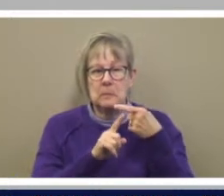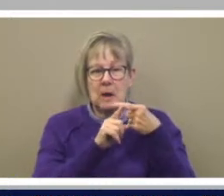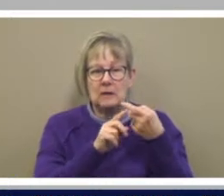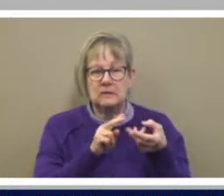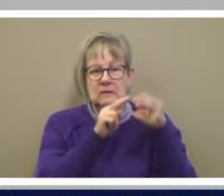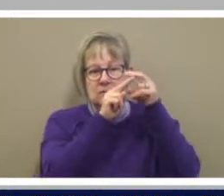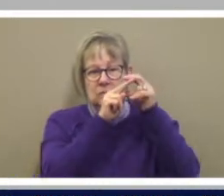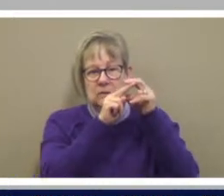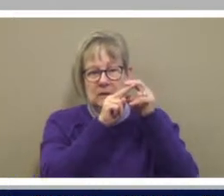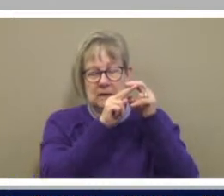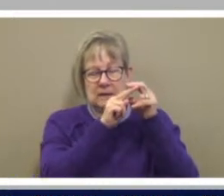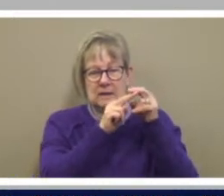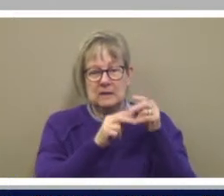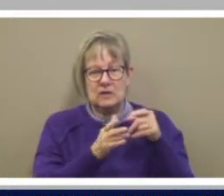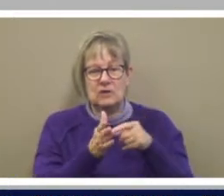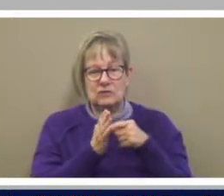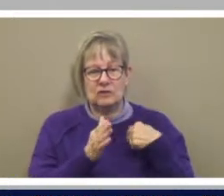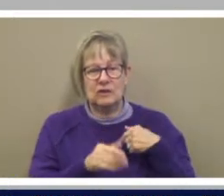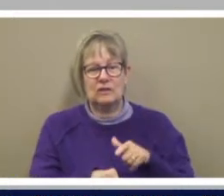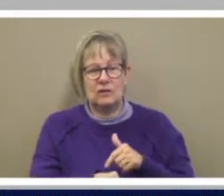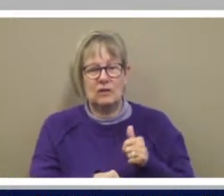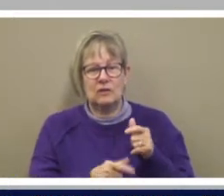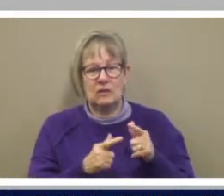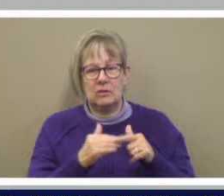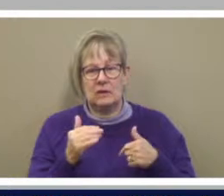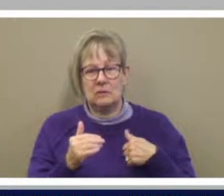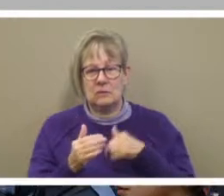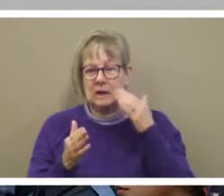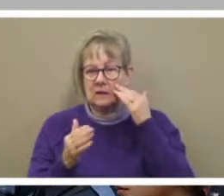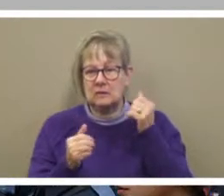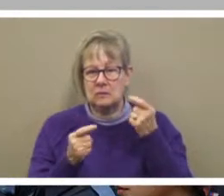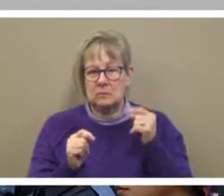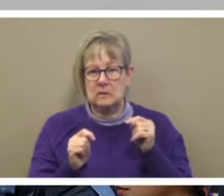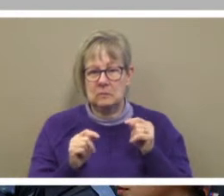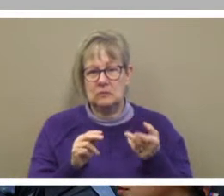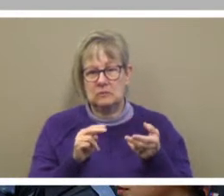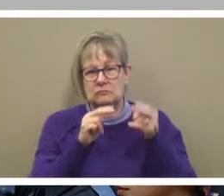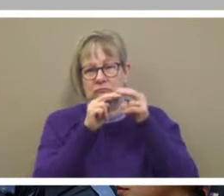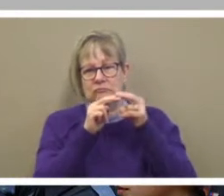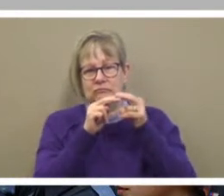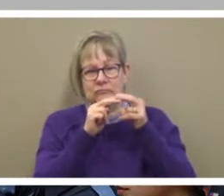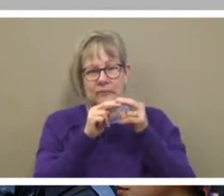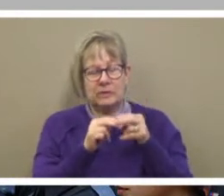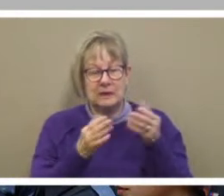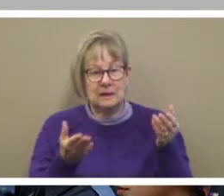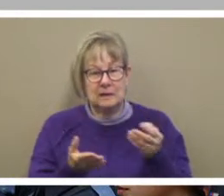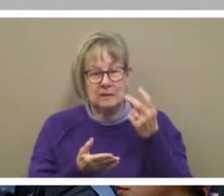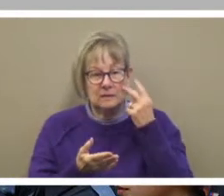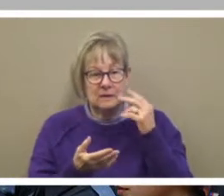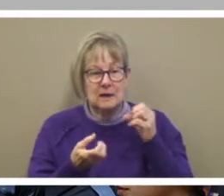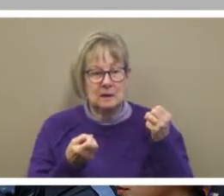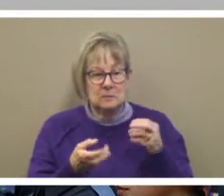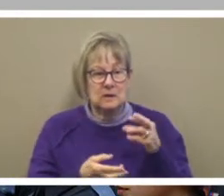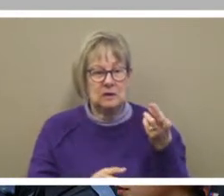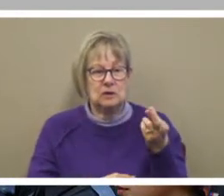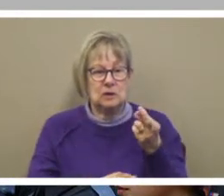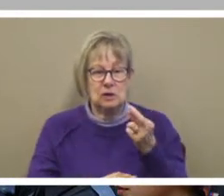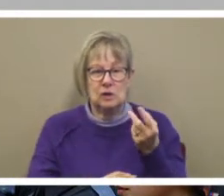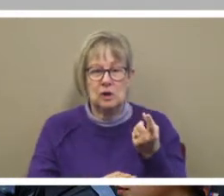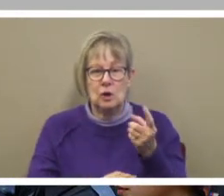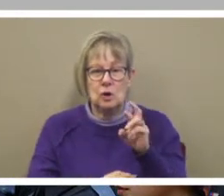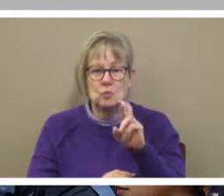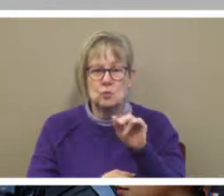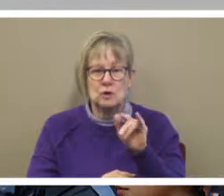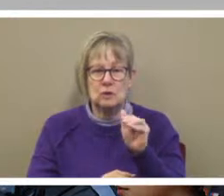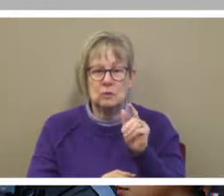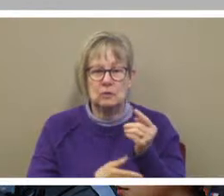it's taken us a little longer than we anticipated to be able to rebound. Here you'll see the number of recruits that we're projecting, and please remember